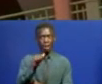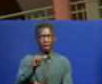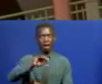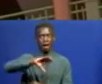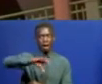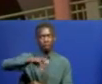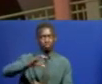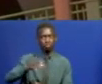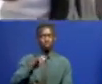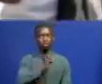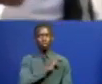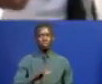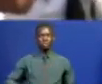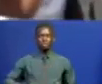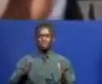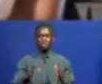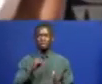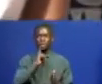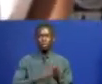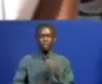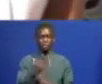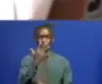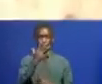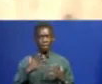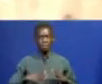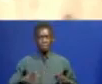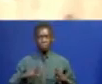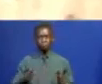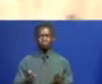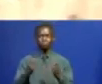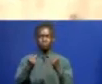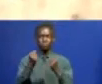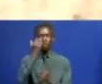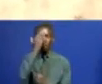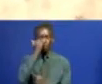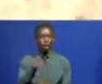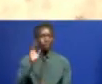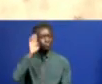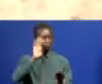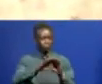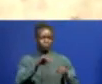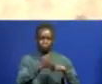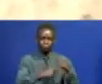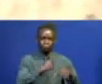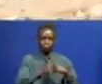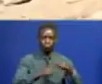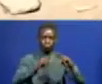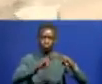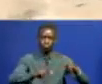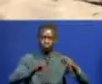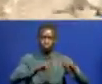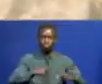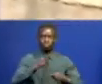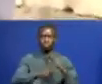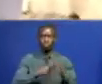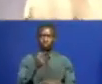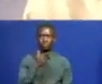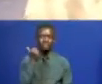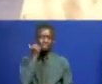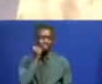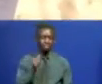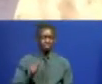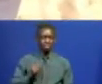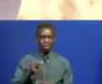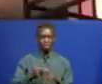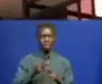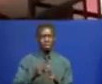five suspects will remain in custody as investigations into the incident continue. The deceased, Catherine Njeri, aged 23 years